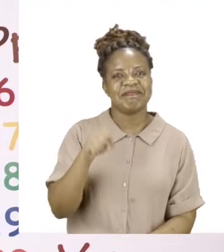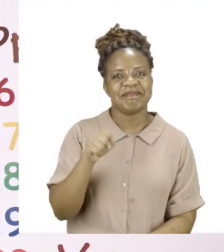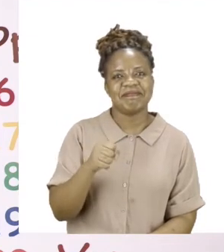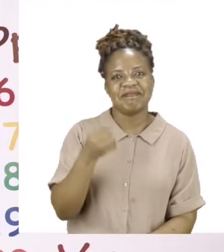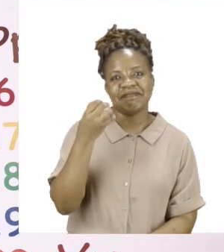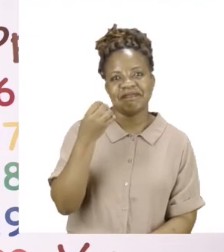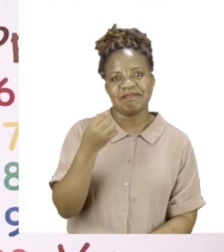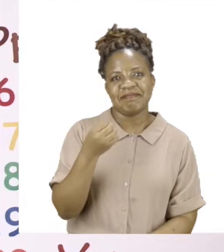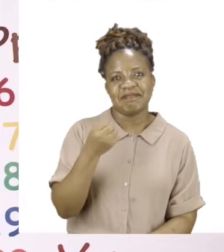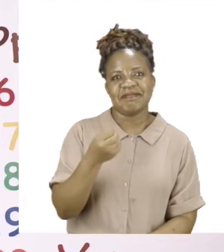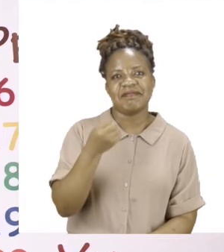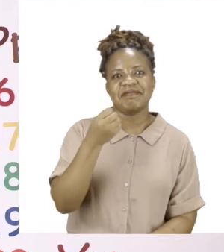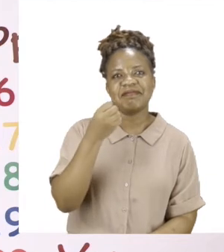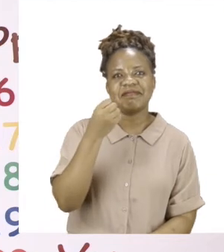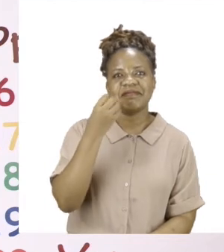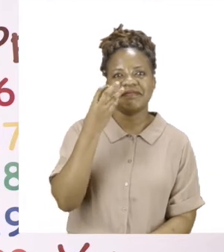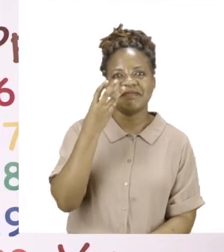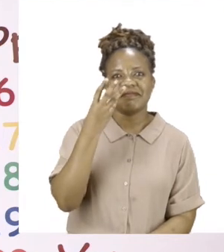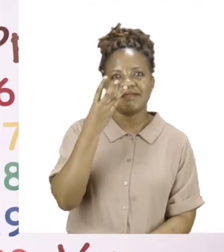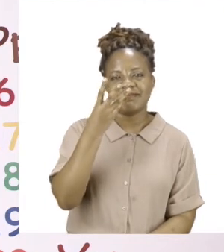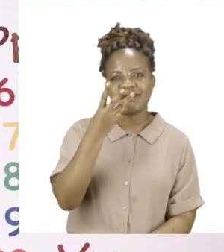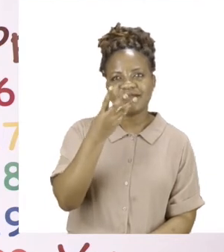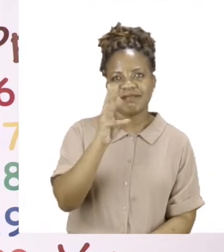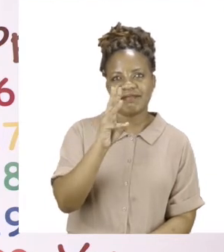Yes, we have found a 6 in the number